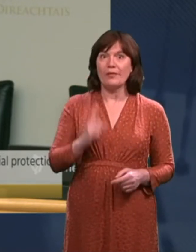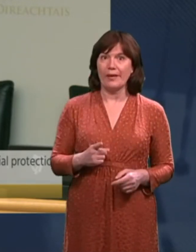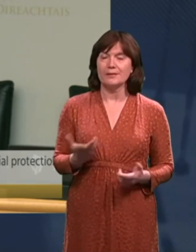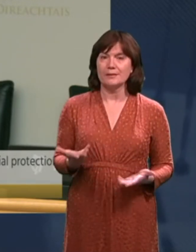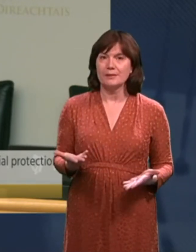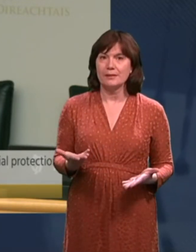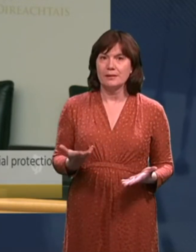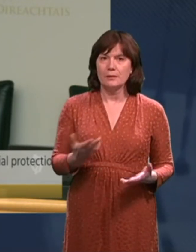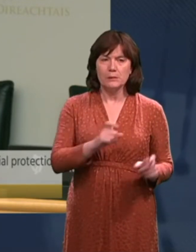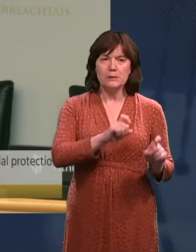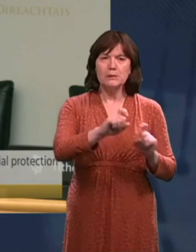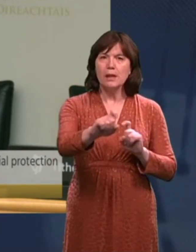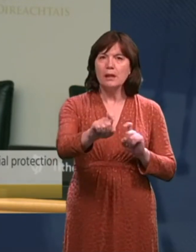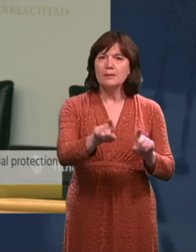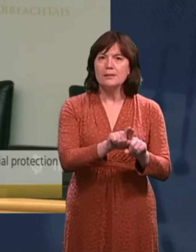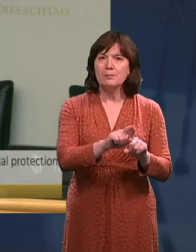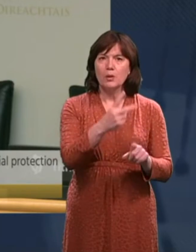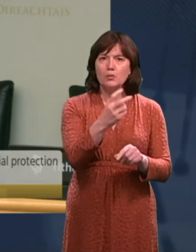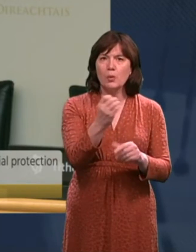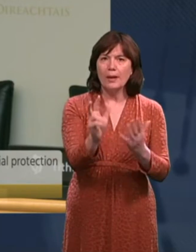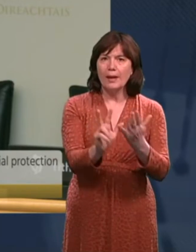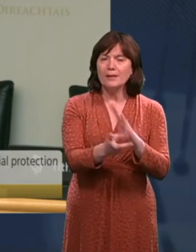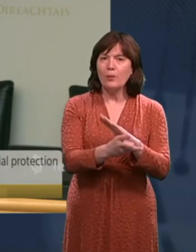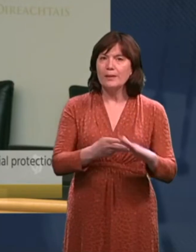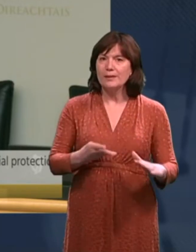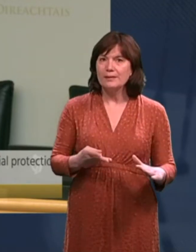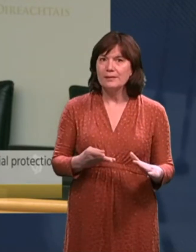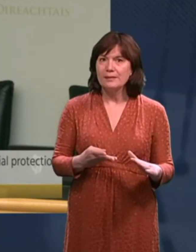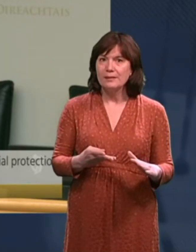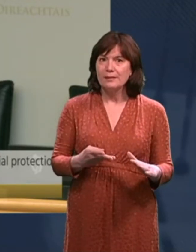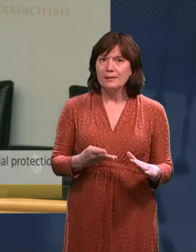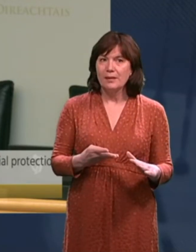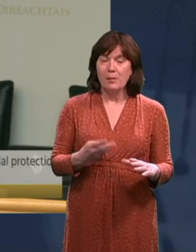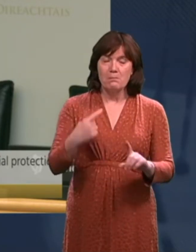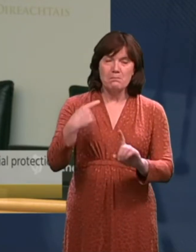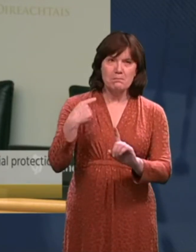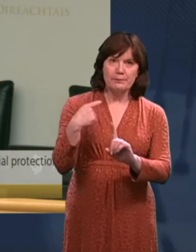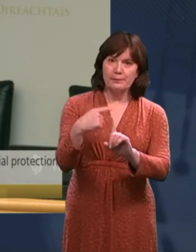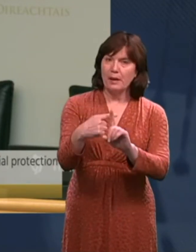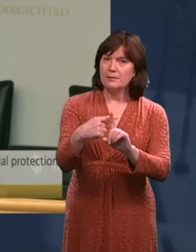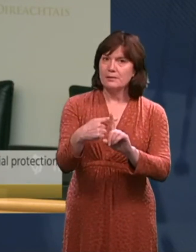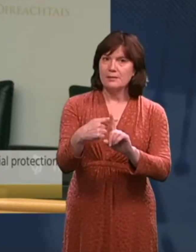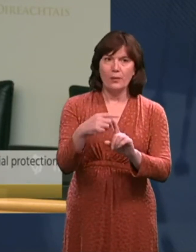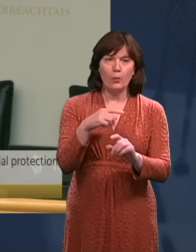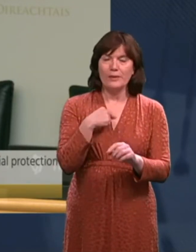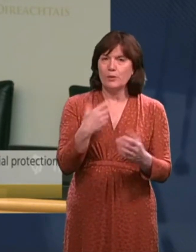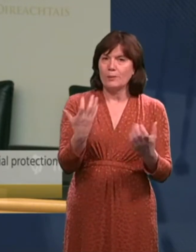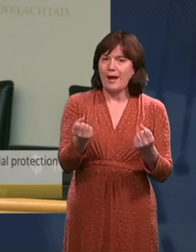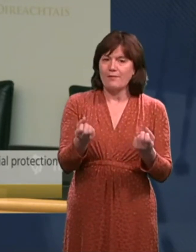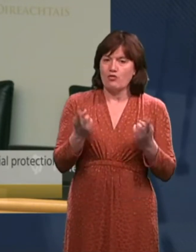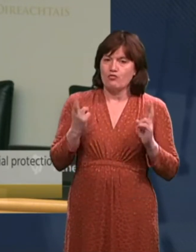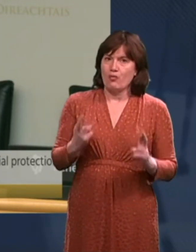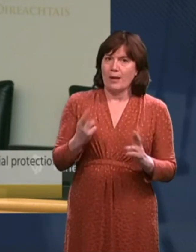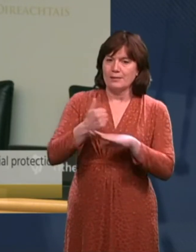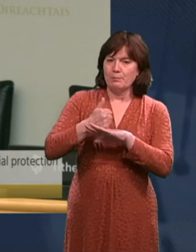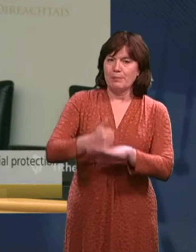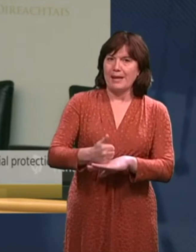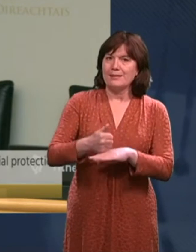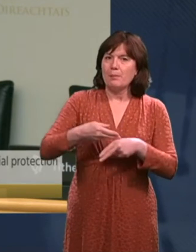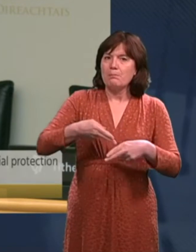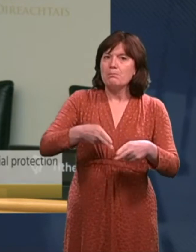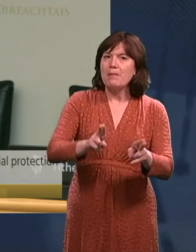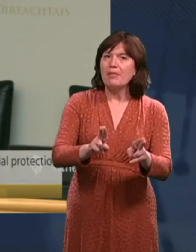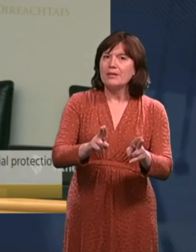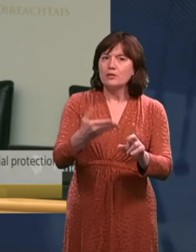is €208 a week is the payment. Okay. Underlying all of this is the absence of a rights-based approach and a medicalised model of disability, and there's